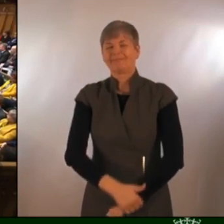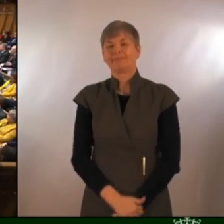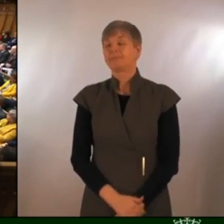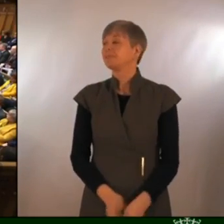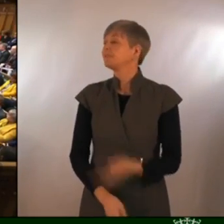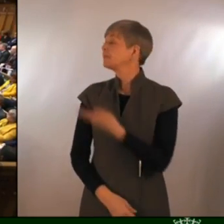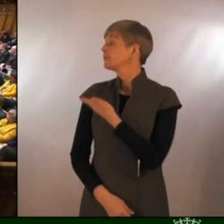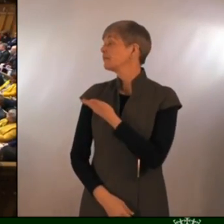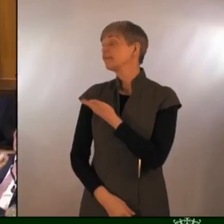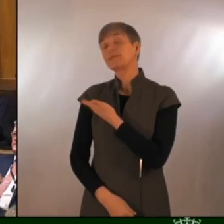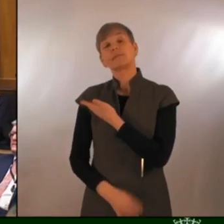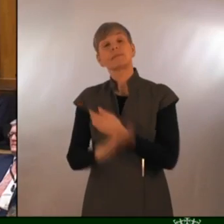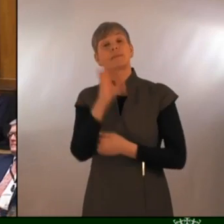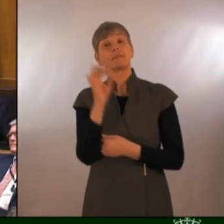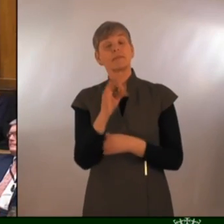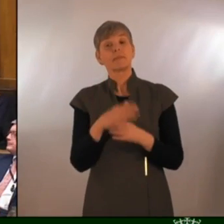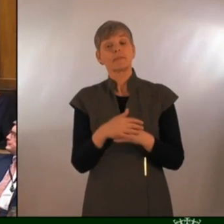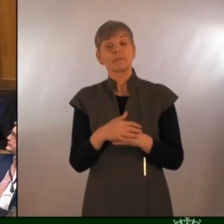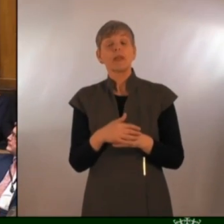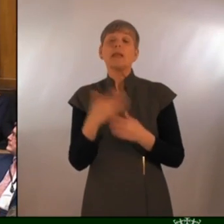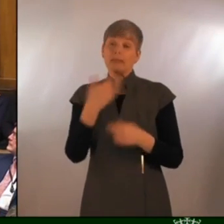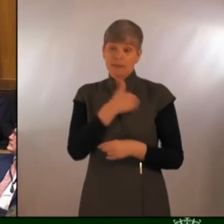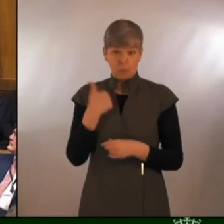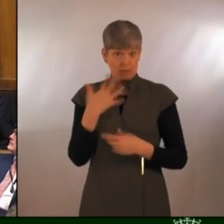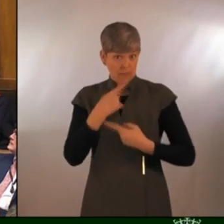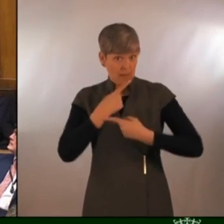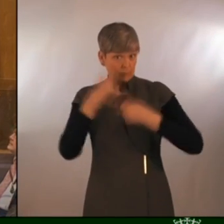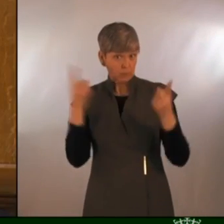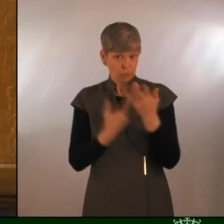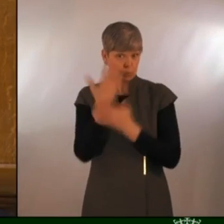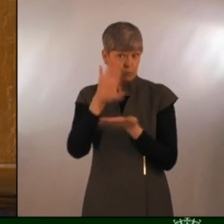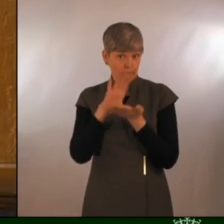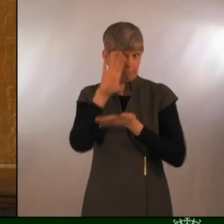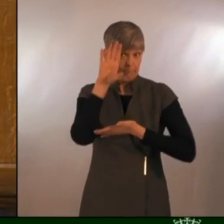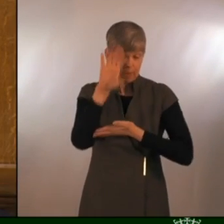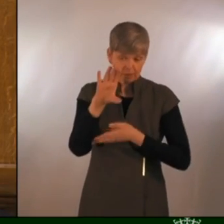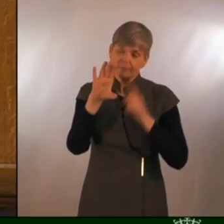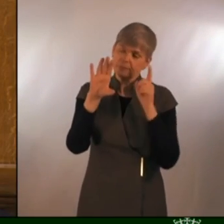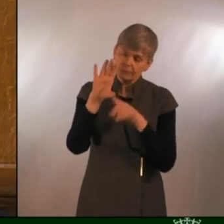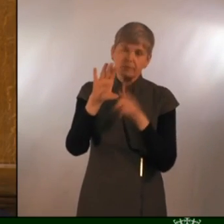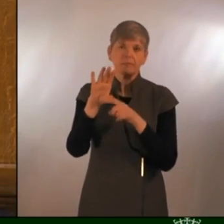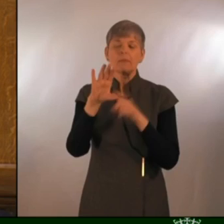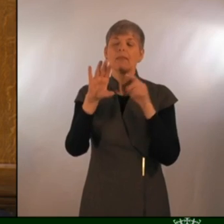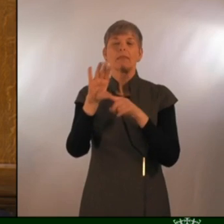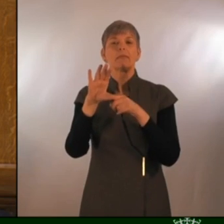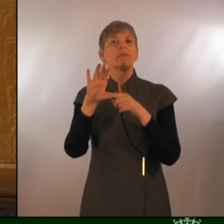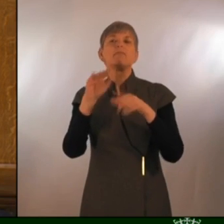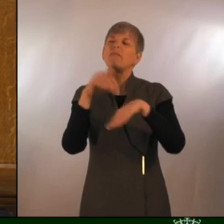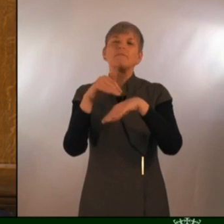It's vital that the funds announced this morning are distributed effectively to the businesses and self-employed people affected